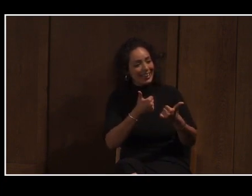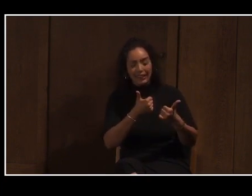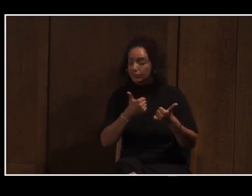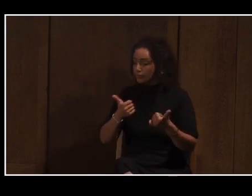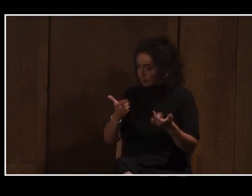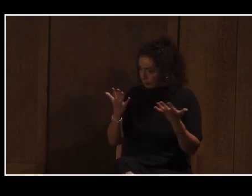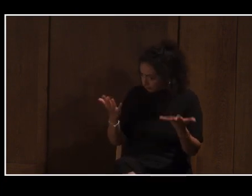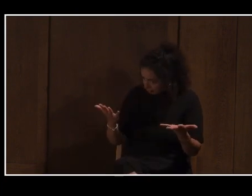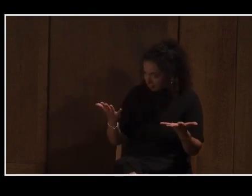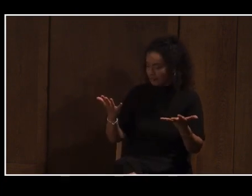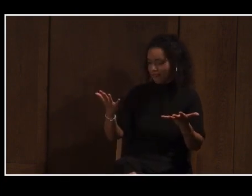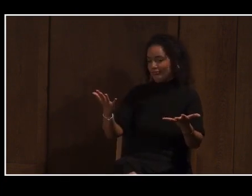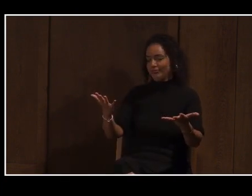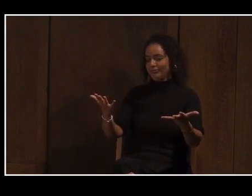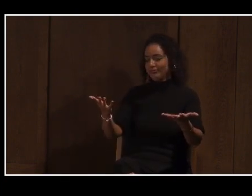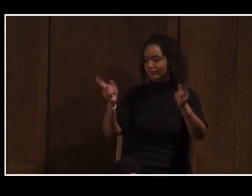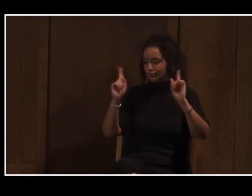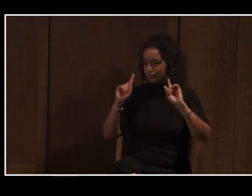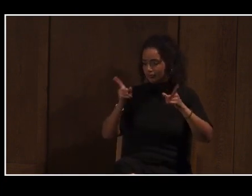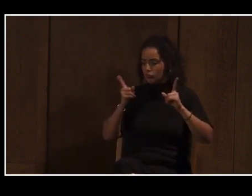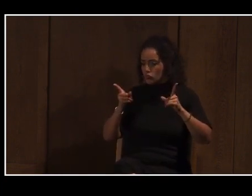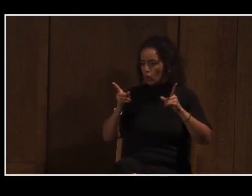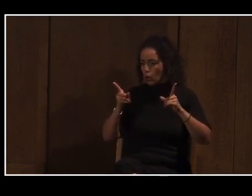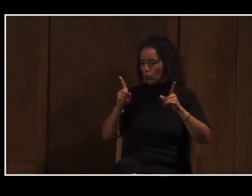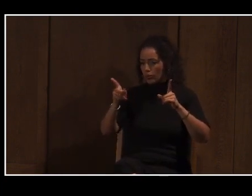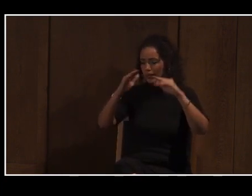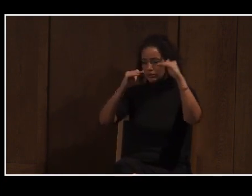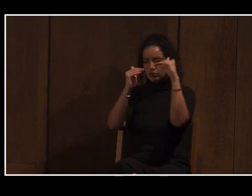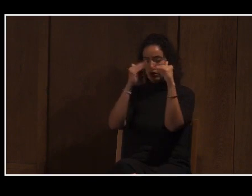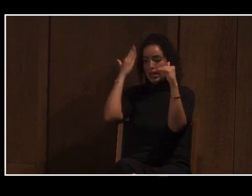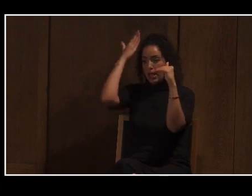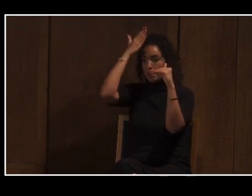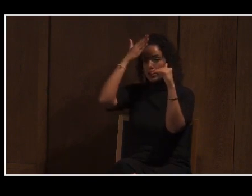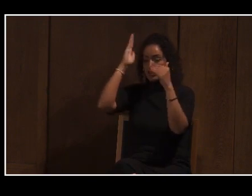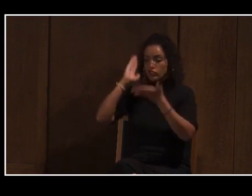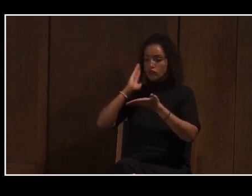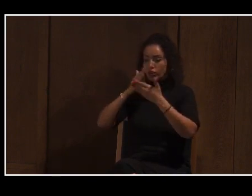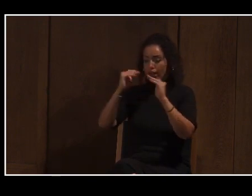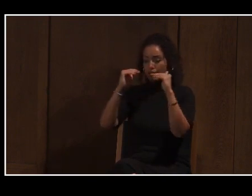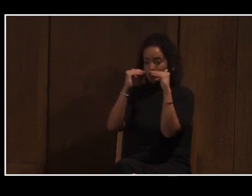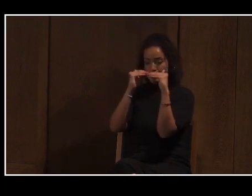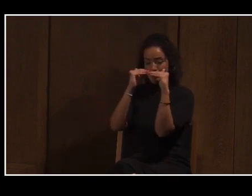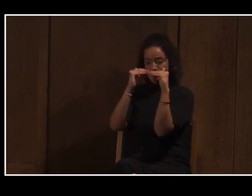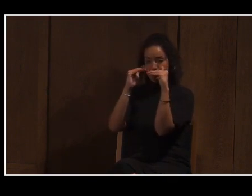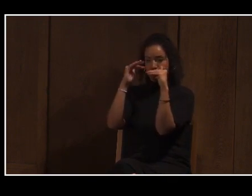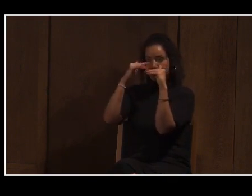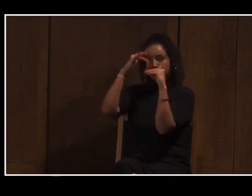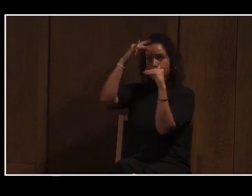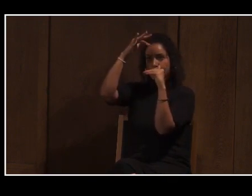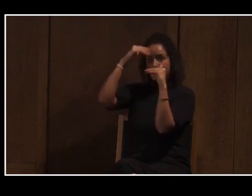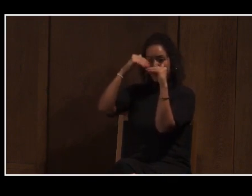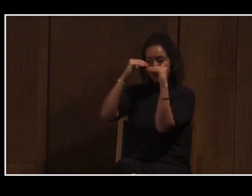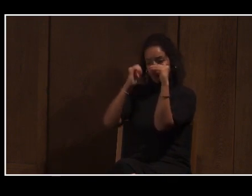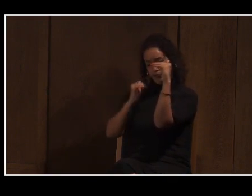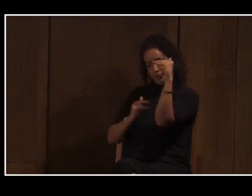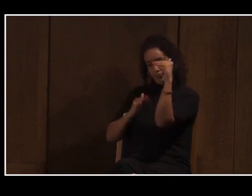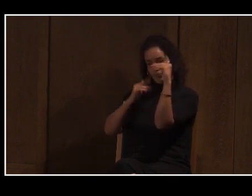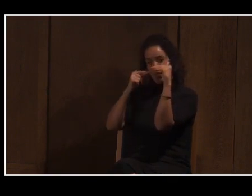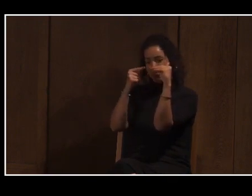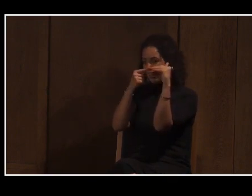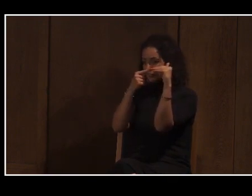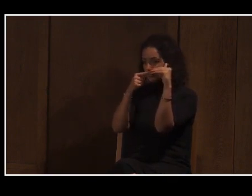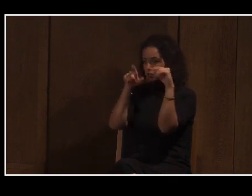And so the threshold between imagination and reality, I think, is another liminal space, is another shape-shifting